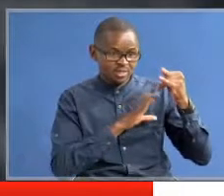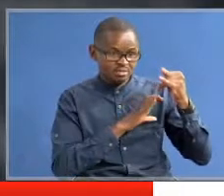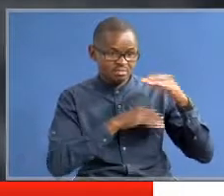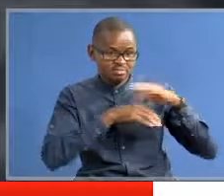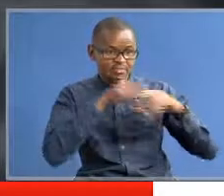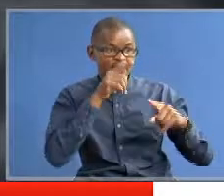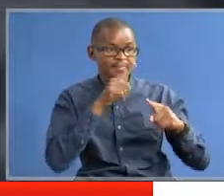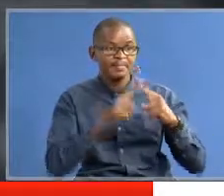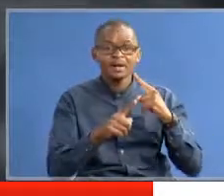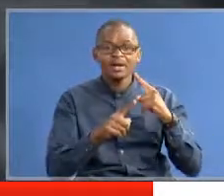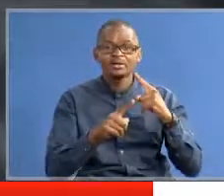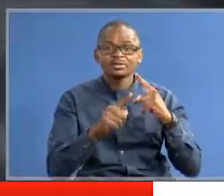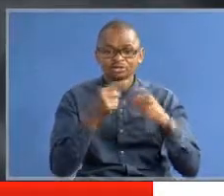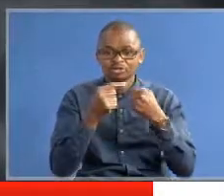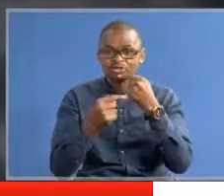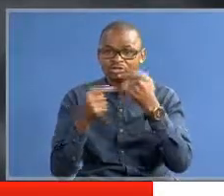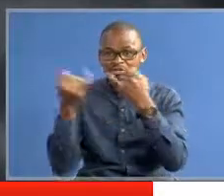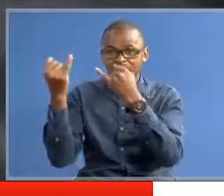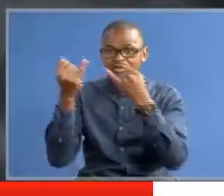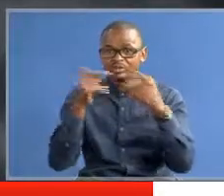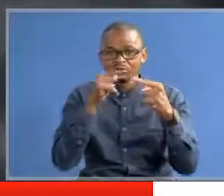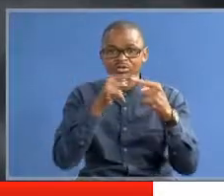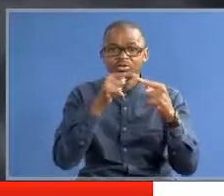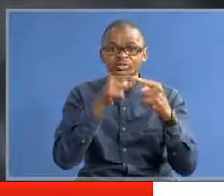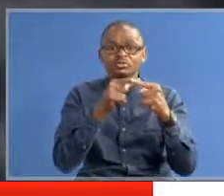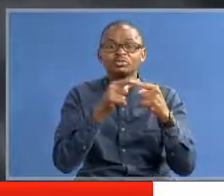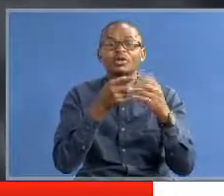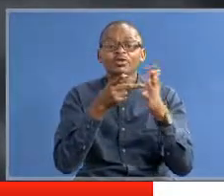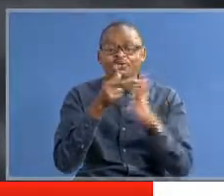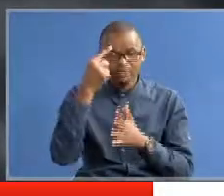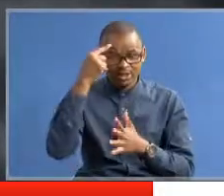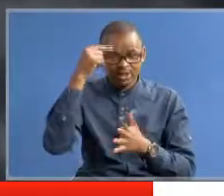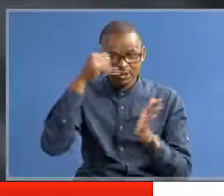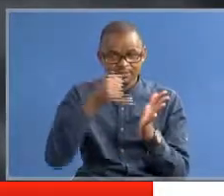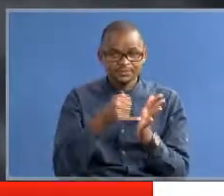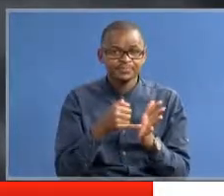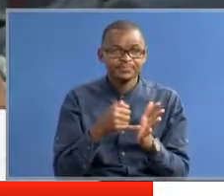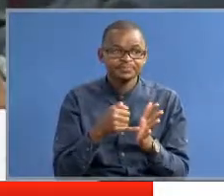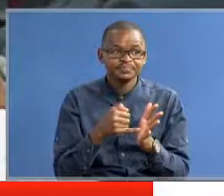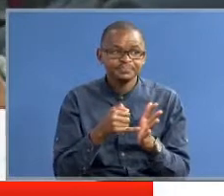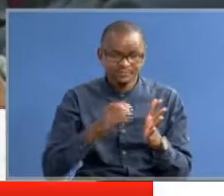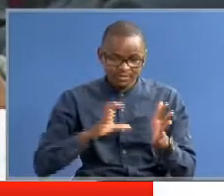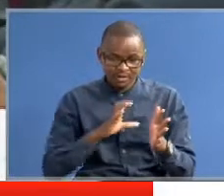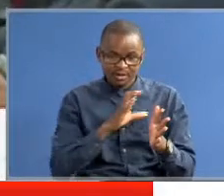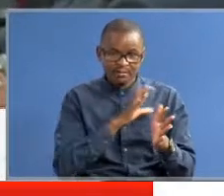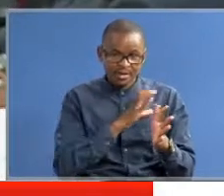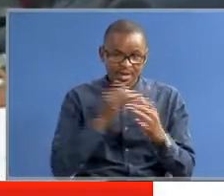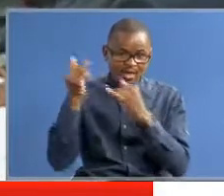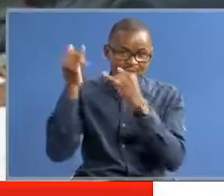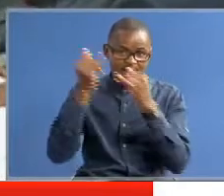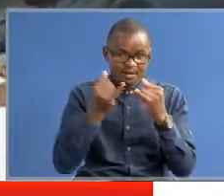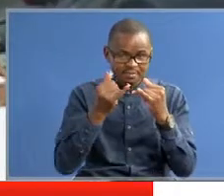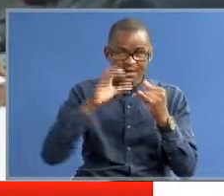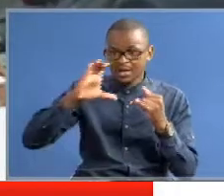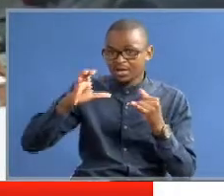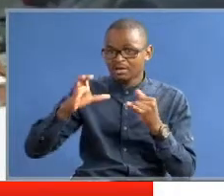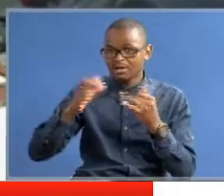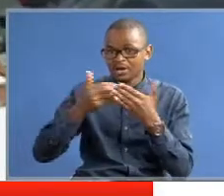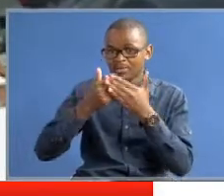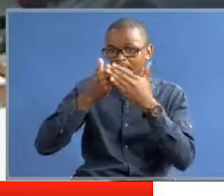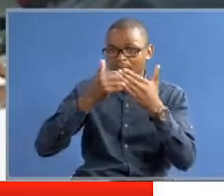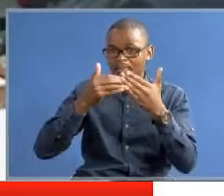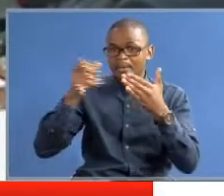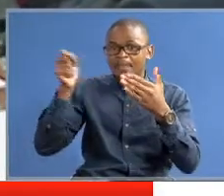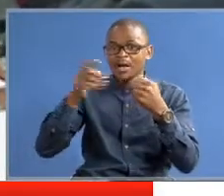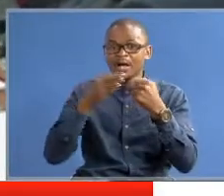away, but the committee went ahead to invite him to appear before it. The committee had invited the county chief to appear before it